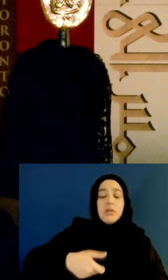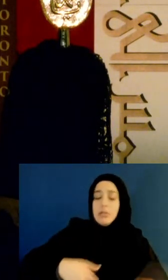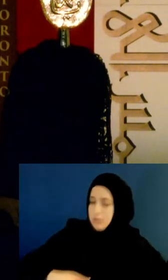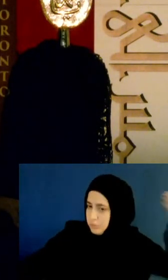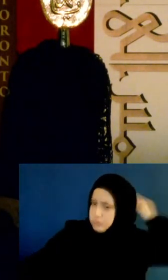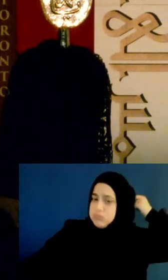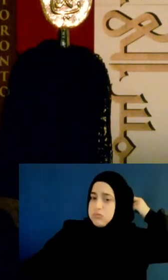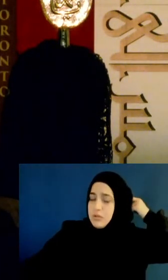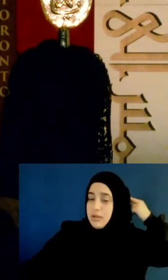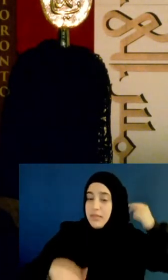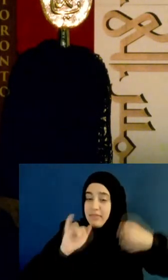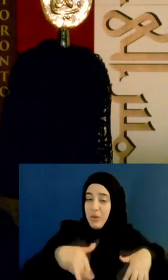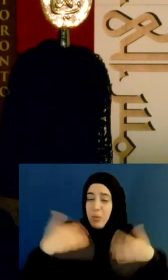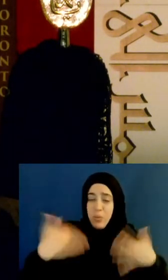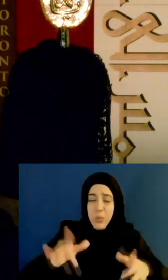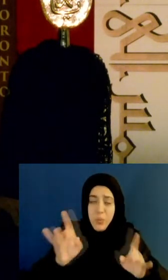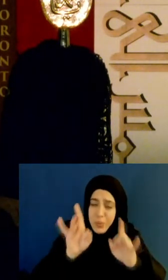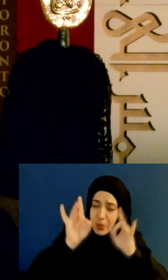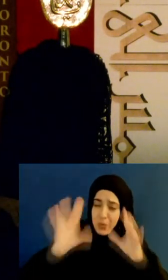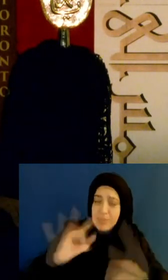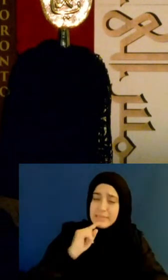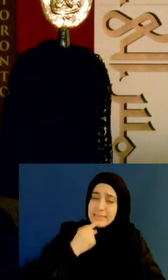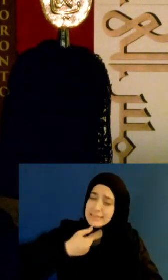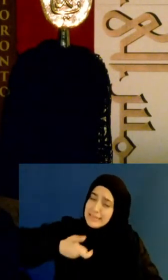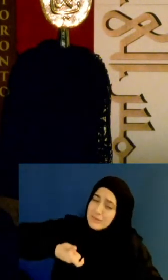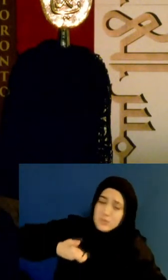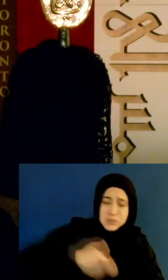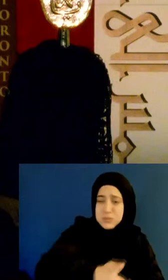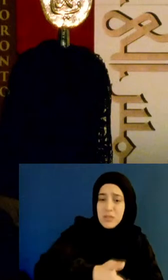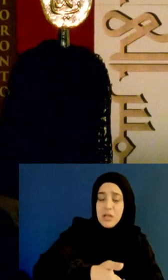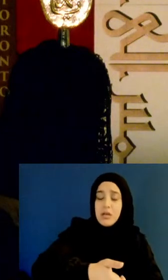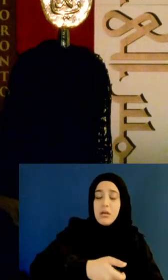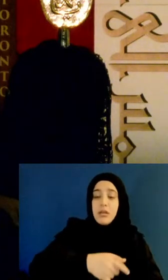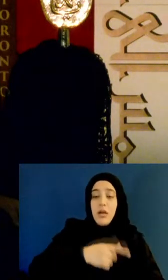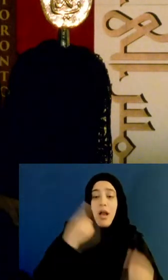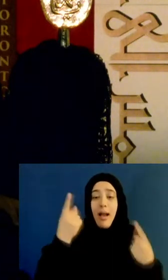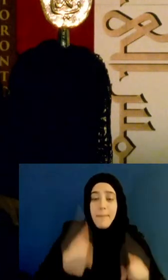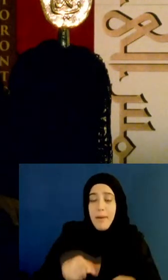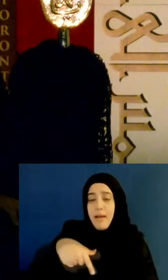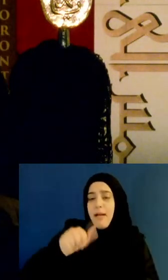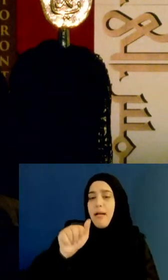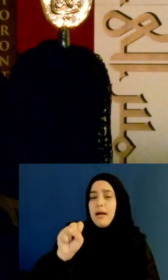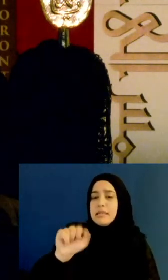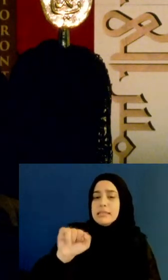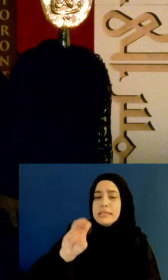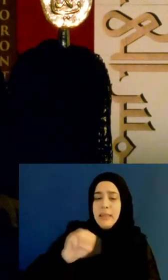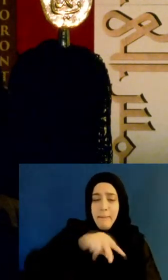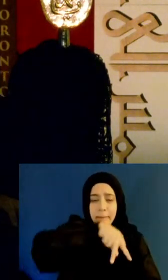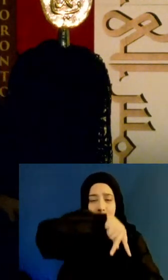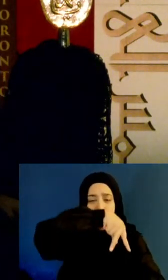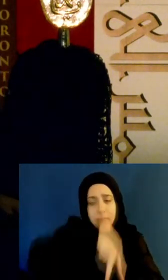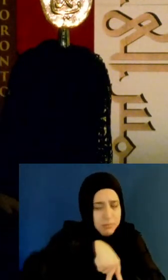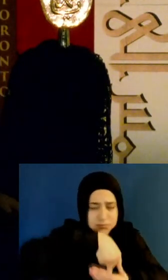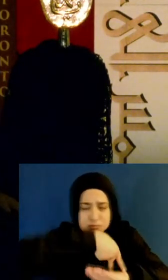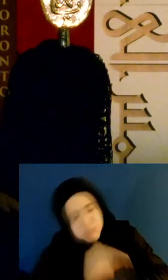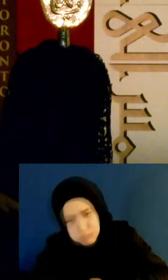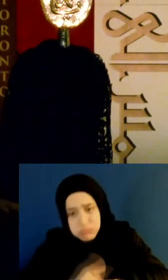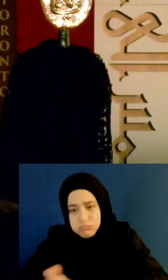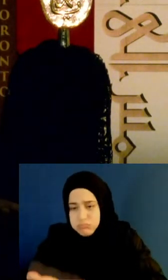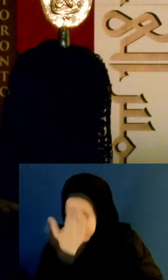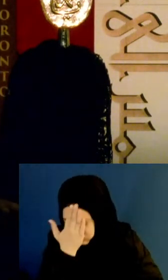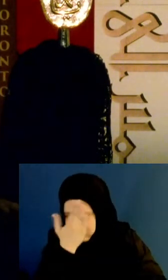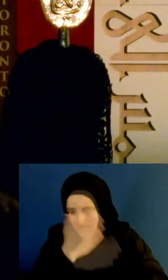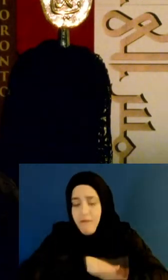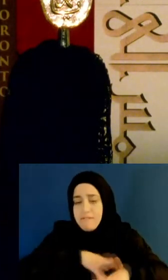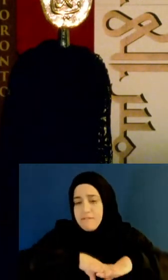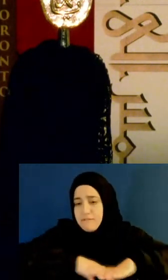strike was such Qasim fell down on the plains of Karbala face first. As he fell down on